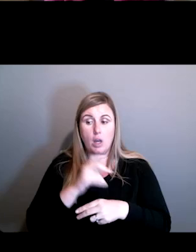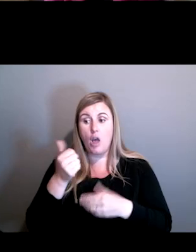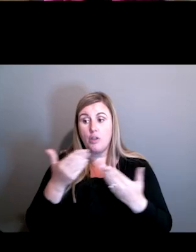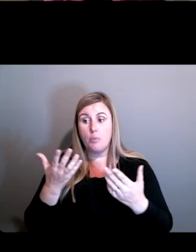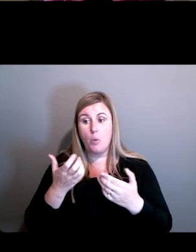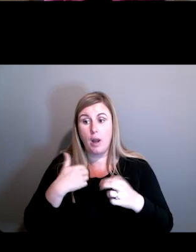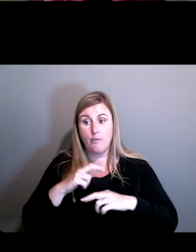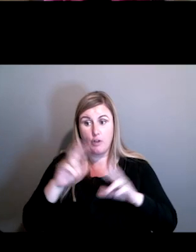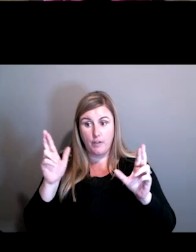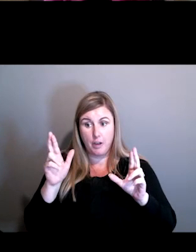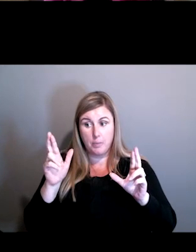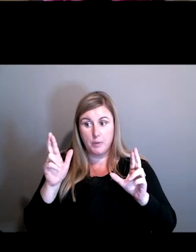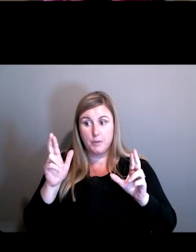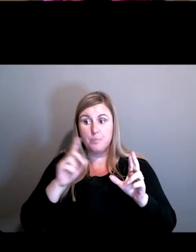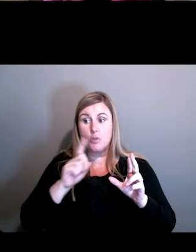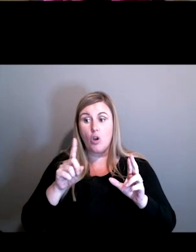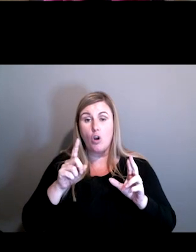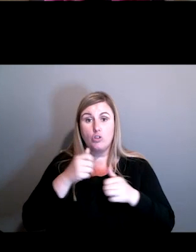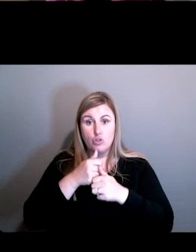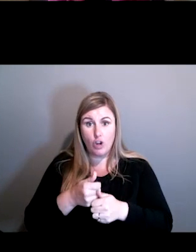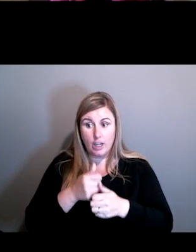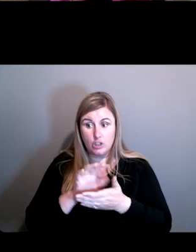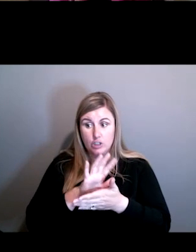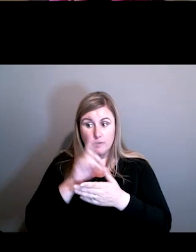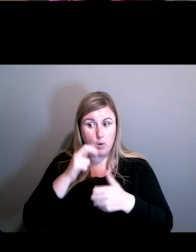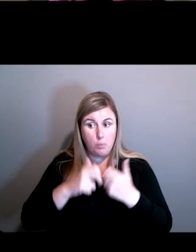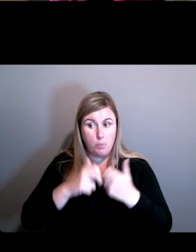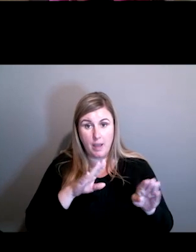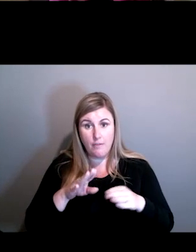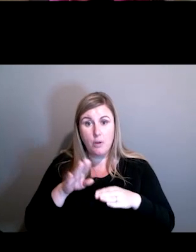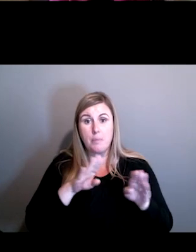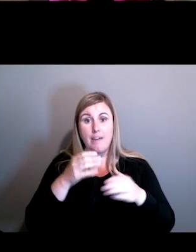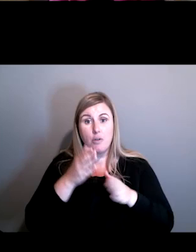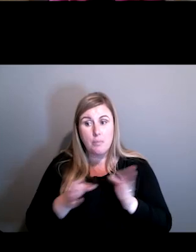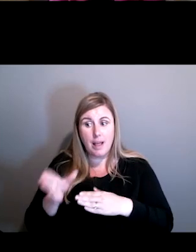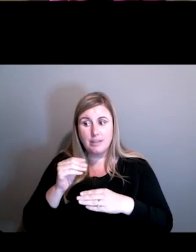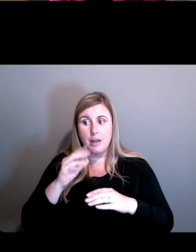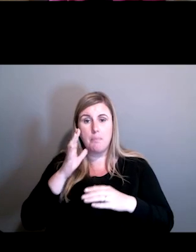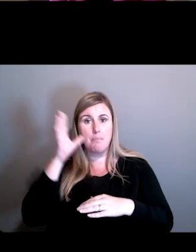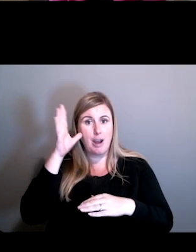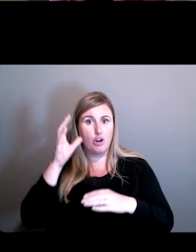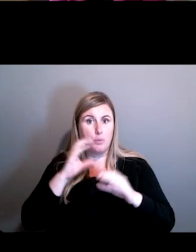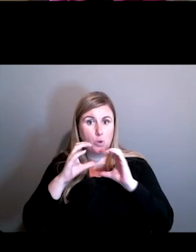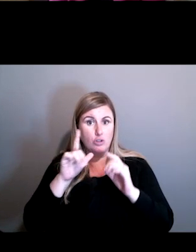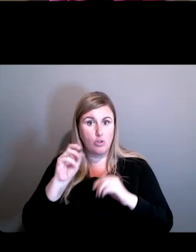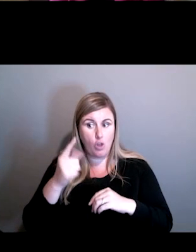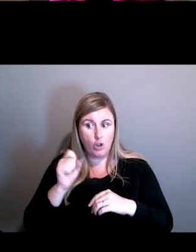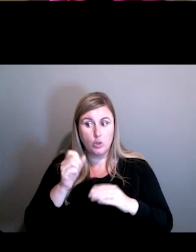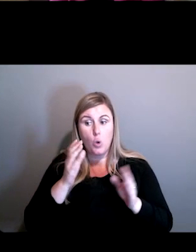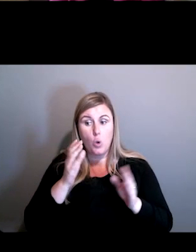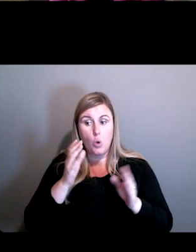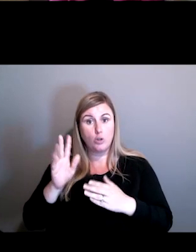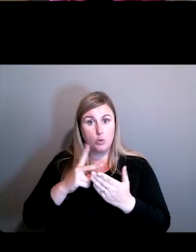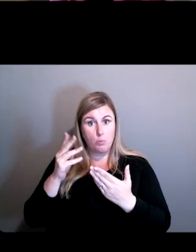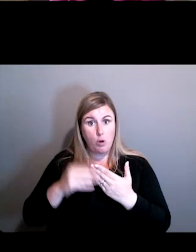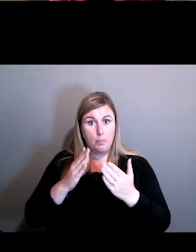have readily available are tracking sheets for problem behavior, behavior plans, and parent communication logs. Organizing your program book